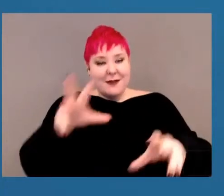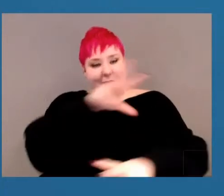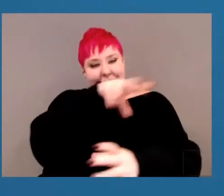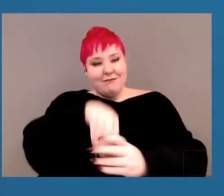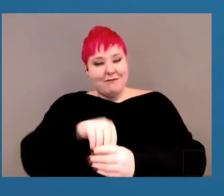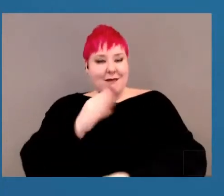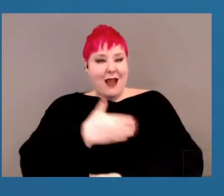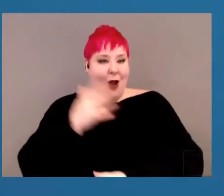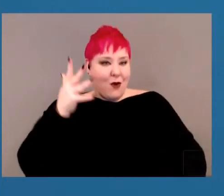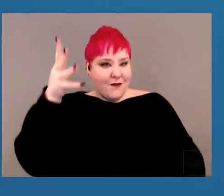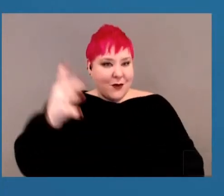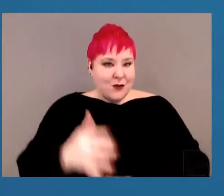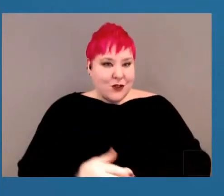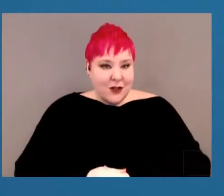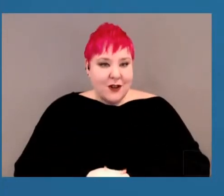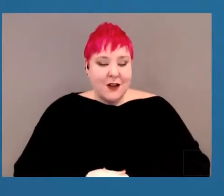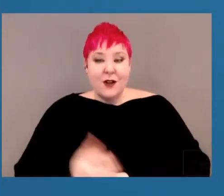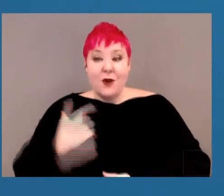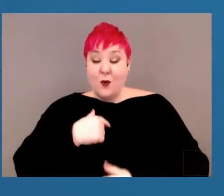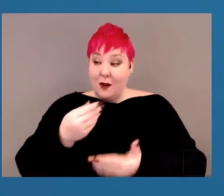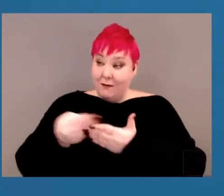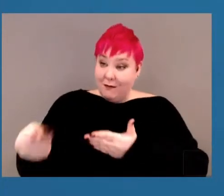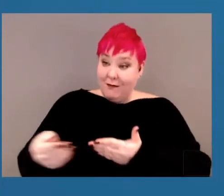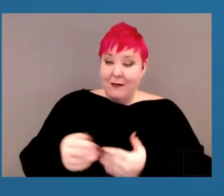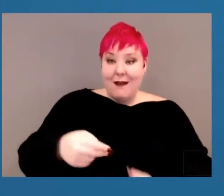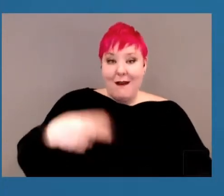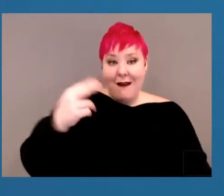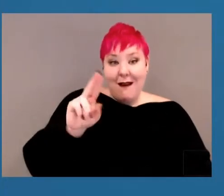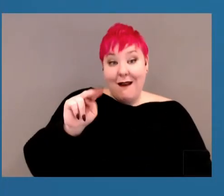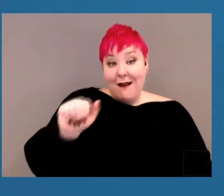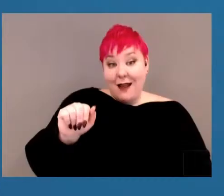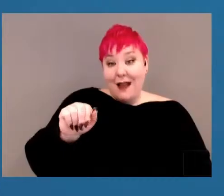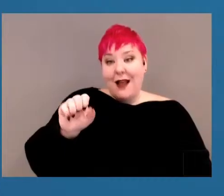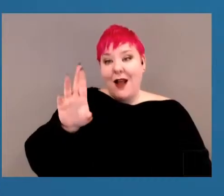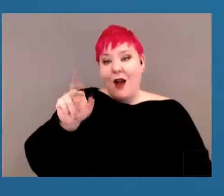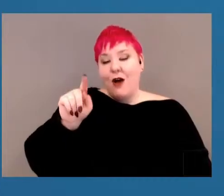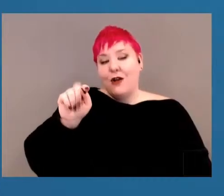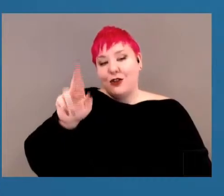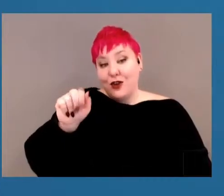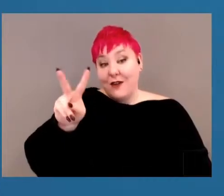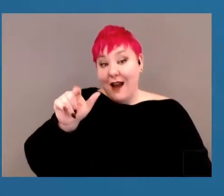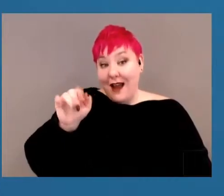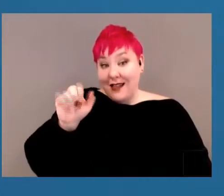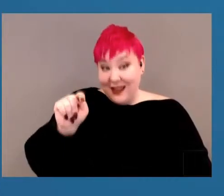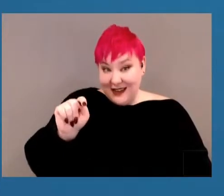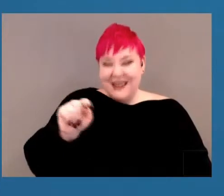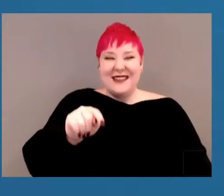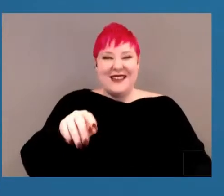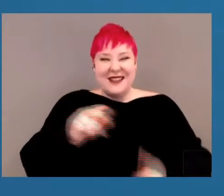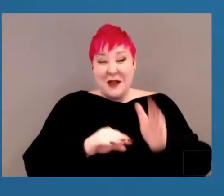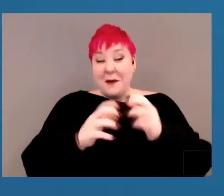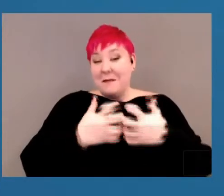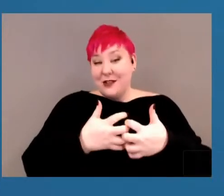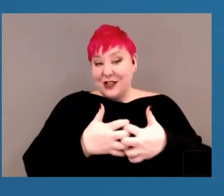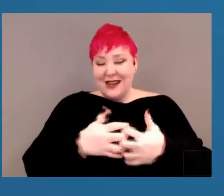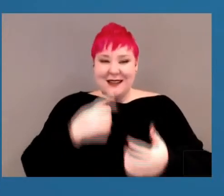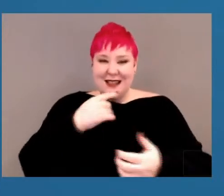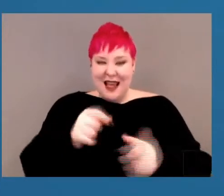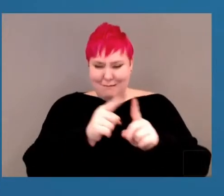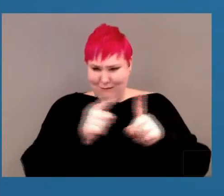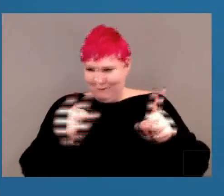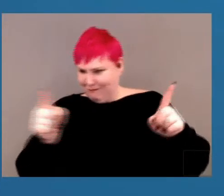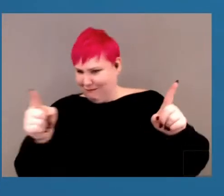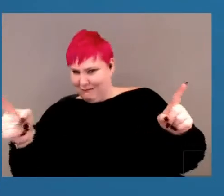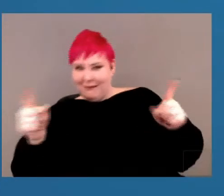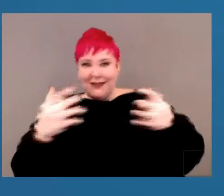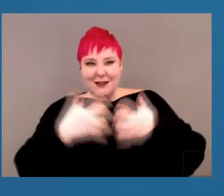on the planet, the high-NA extreme ultraviolet lithography machine. Say that 5 times. It's a mouthful. But here's what you need to